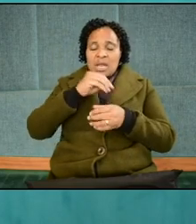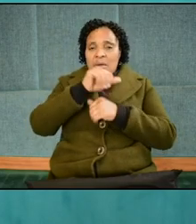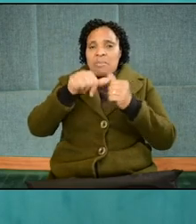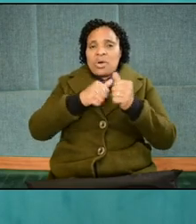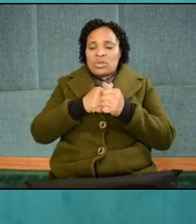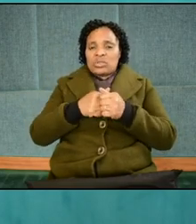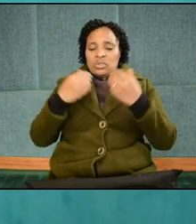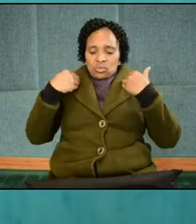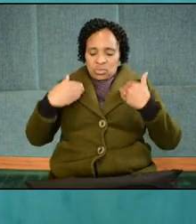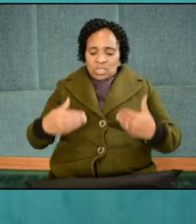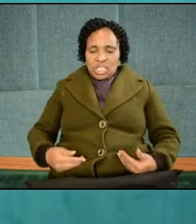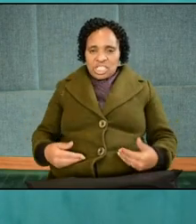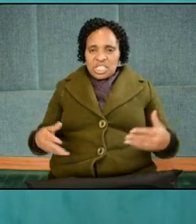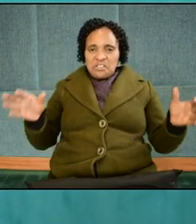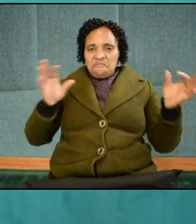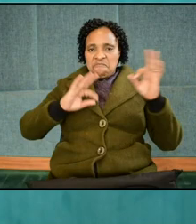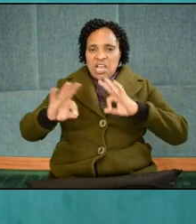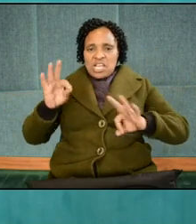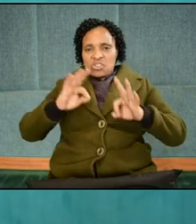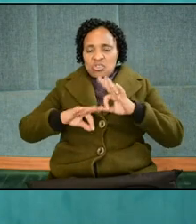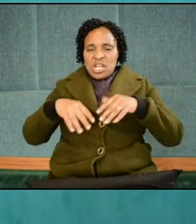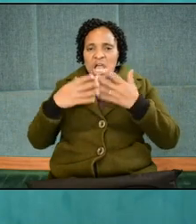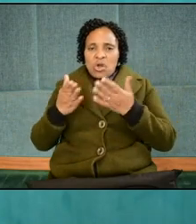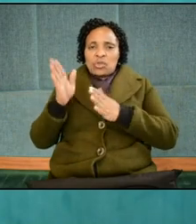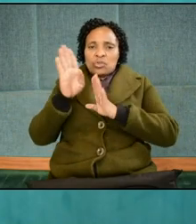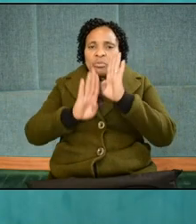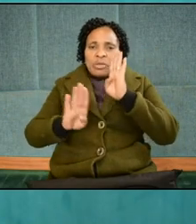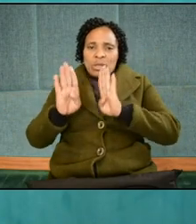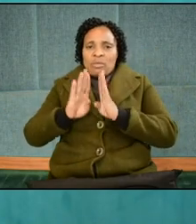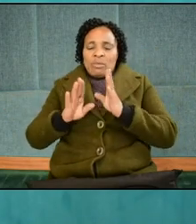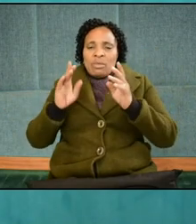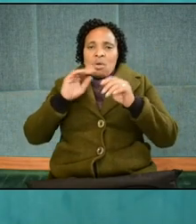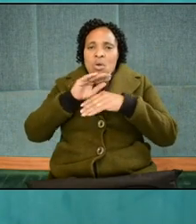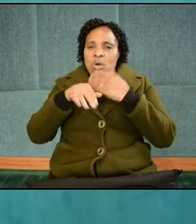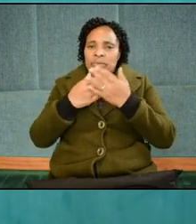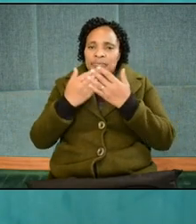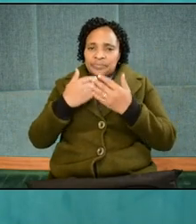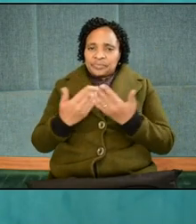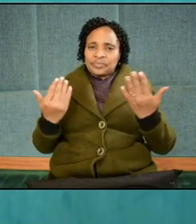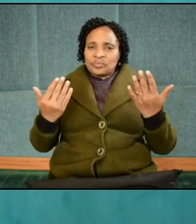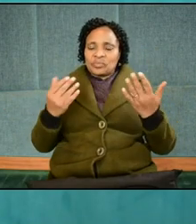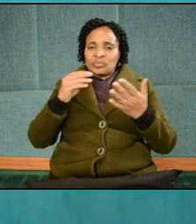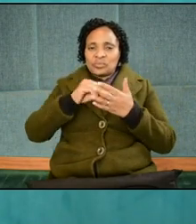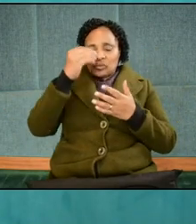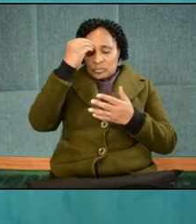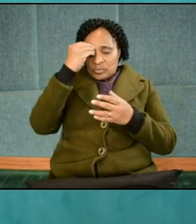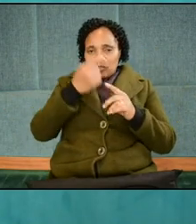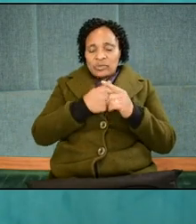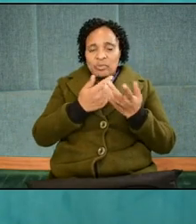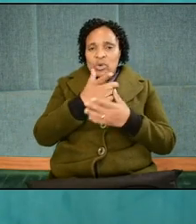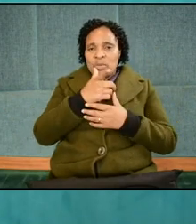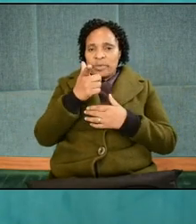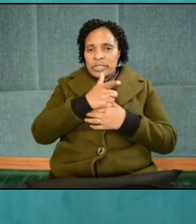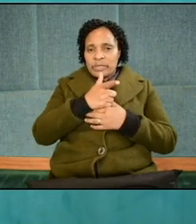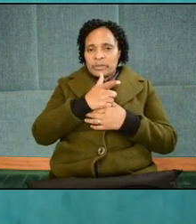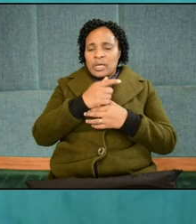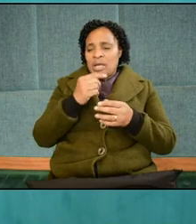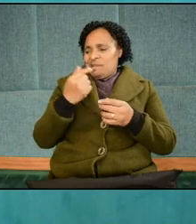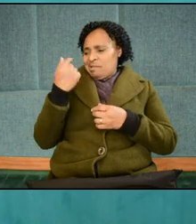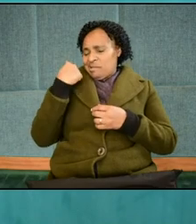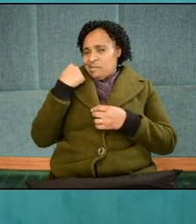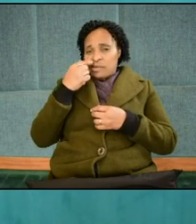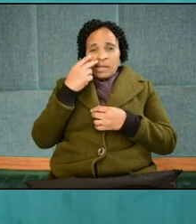fashion, how to behave, and all these things we learn from. And recently, I